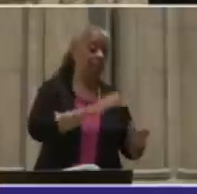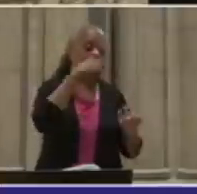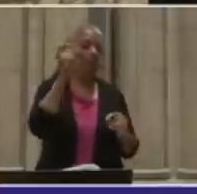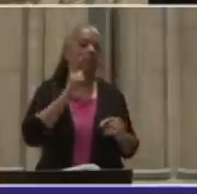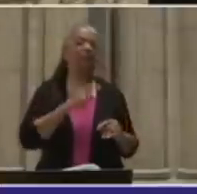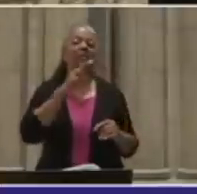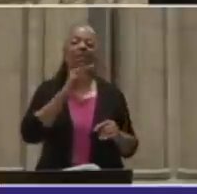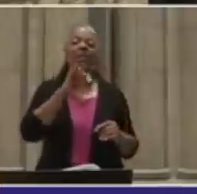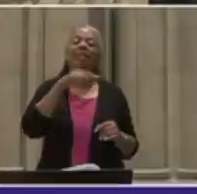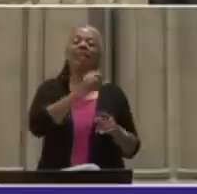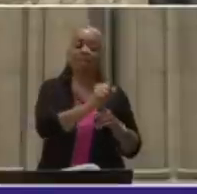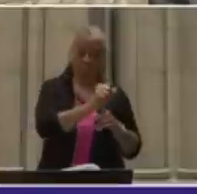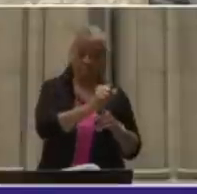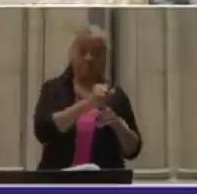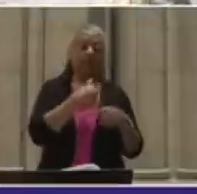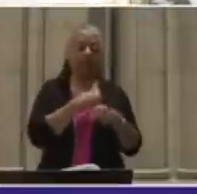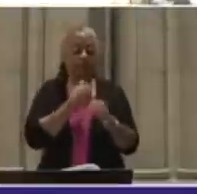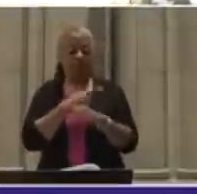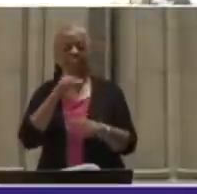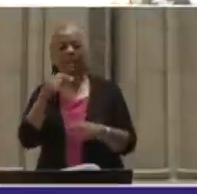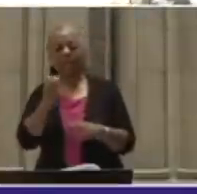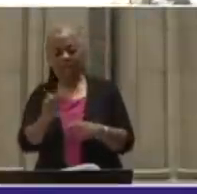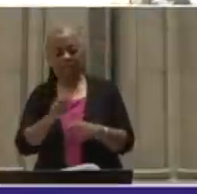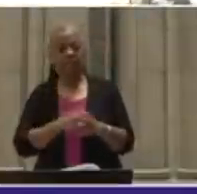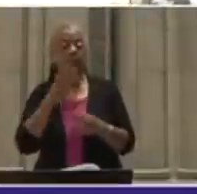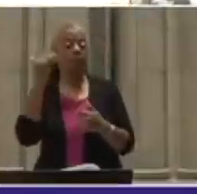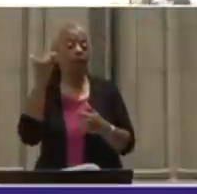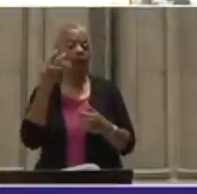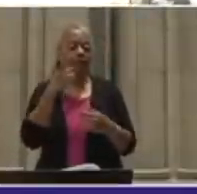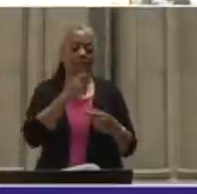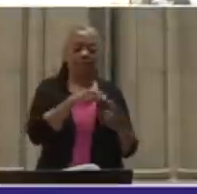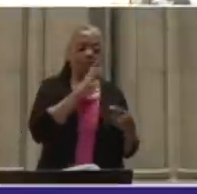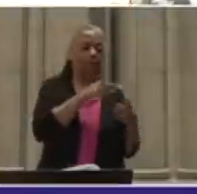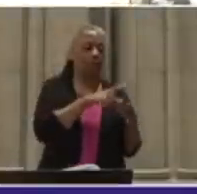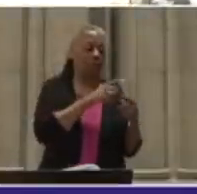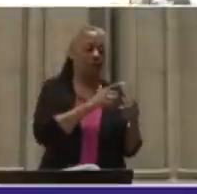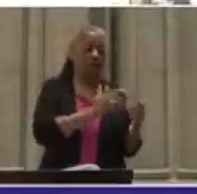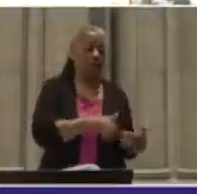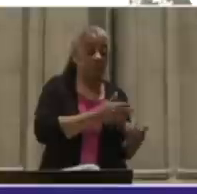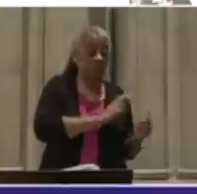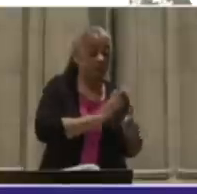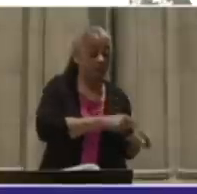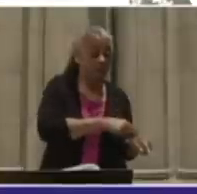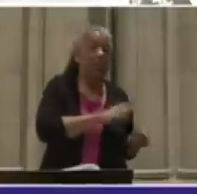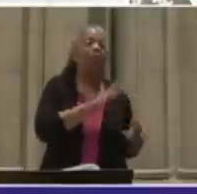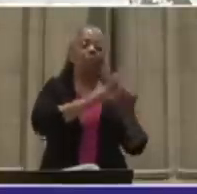lice." He ordered the attack when he was not only a colonel, but an ordained